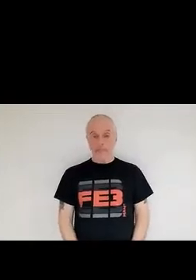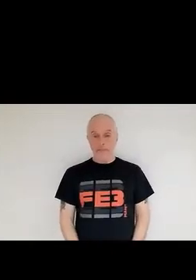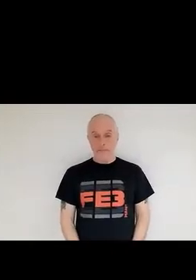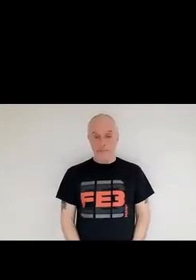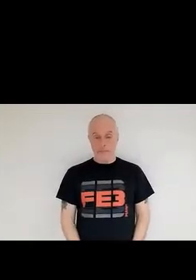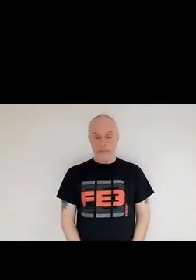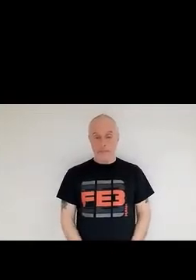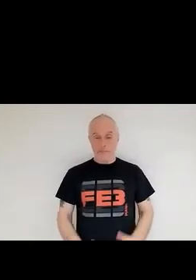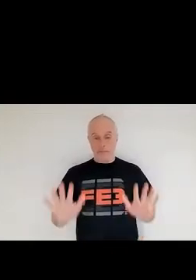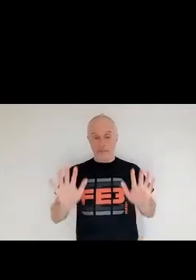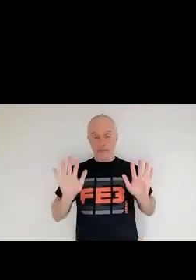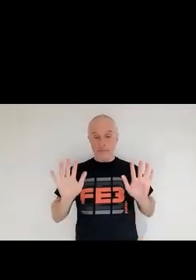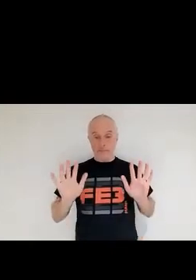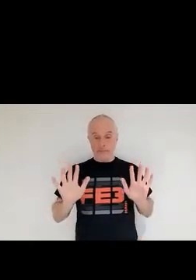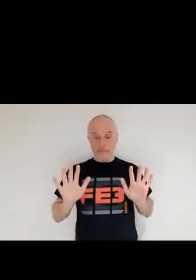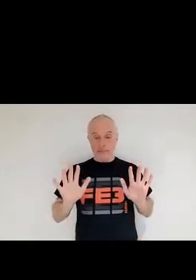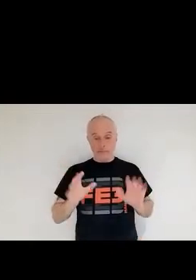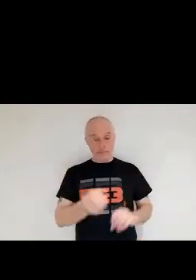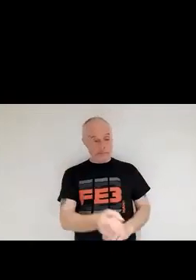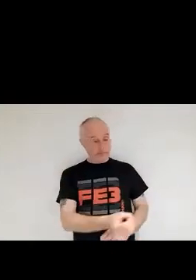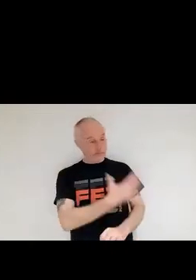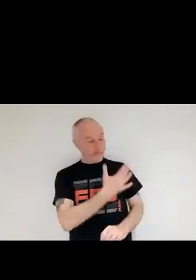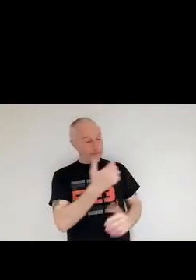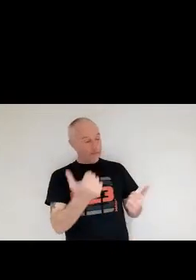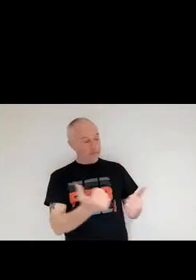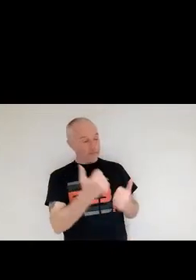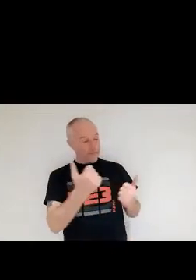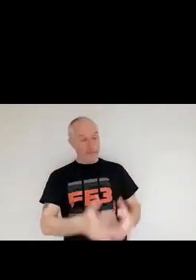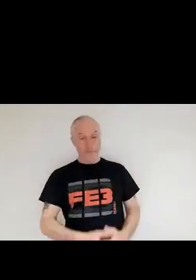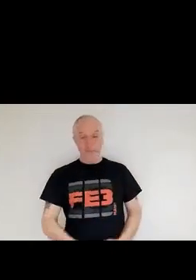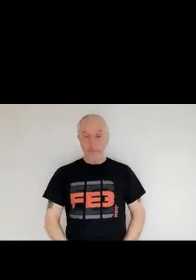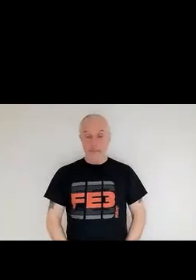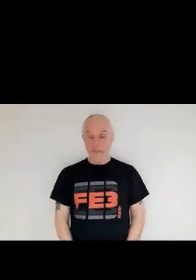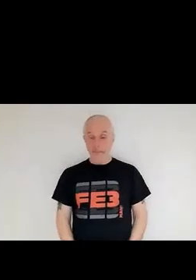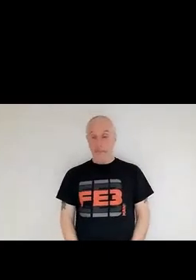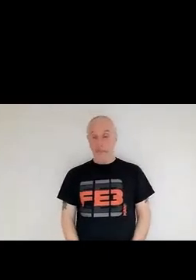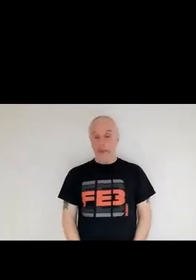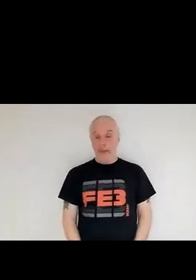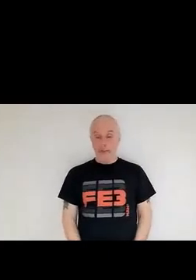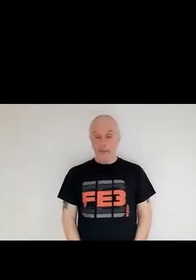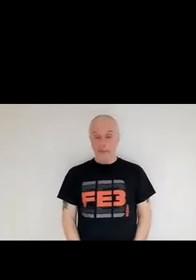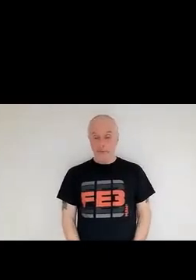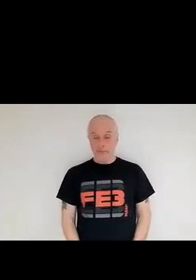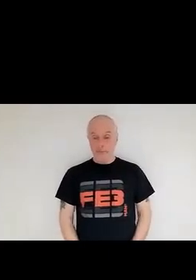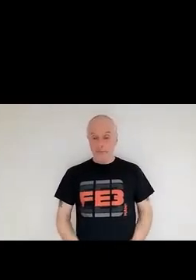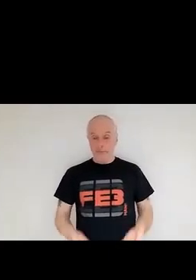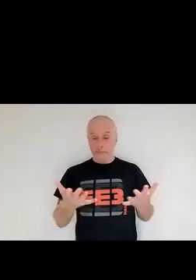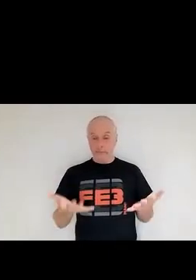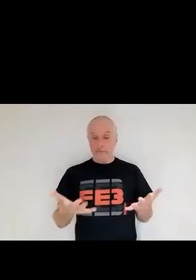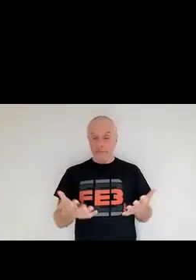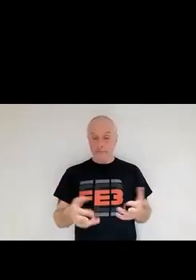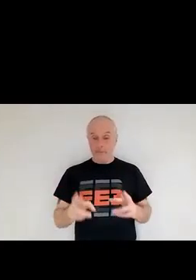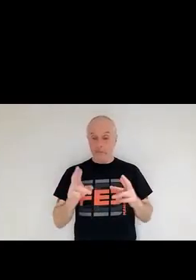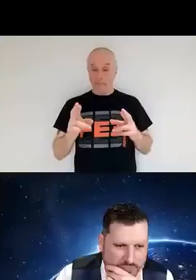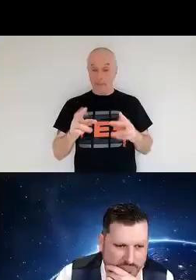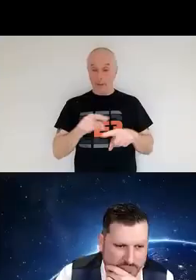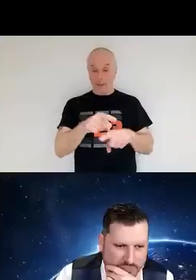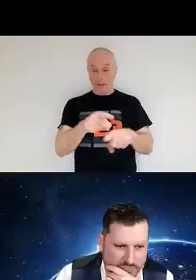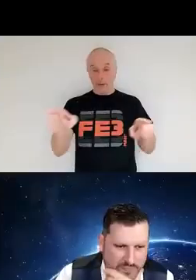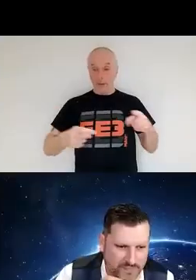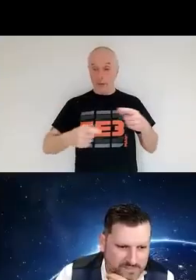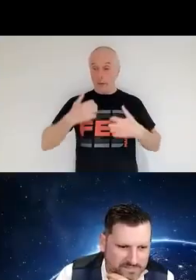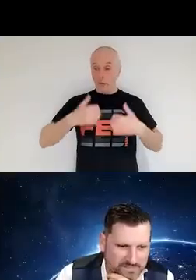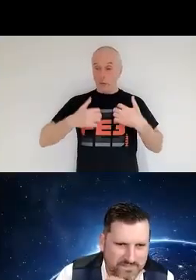That's the end of my presentation. That was informative. Hopefully it was interesting.